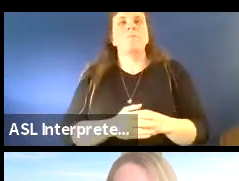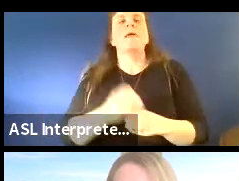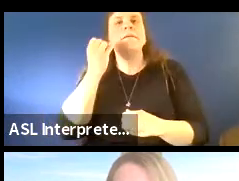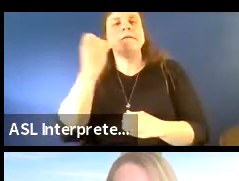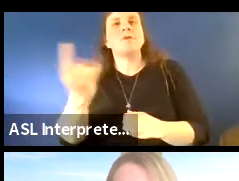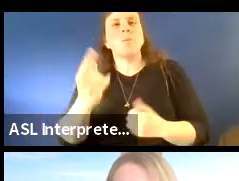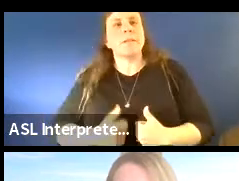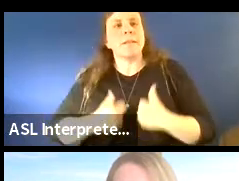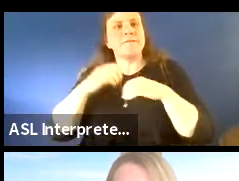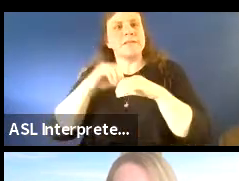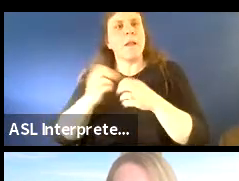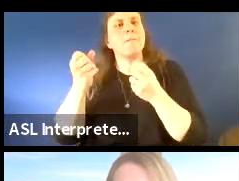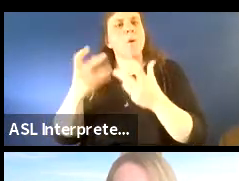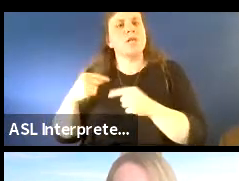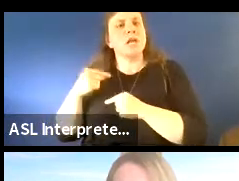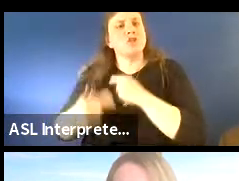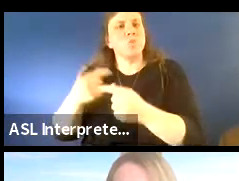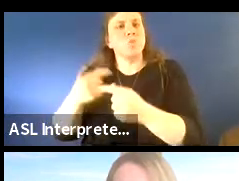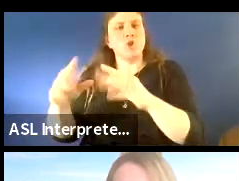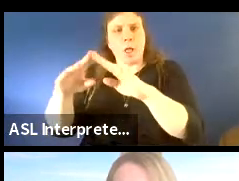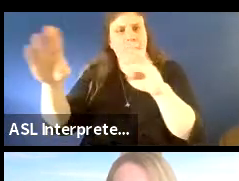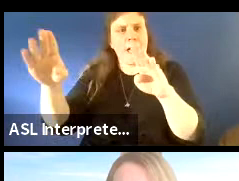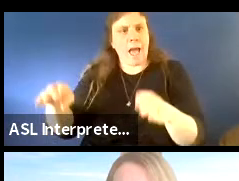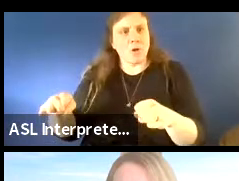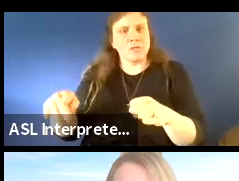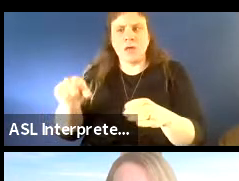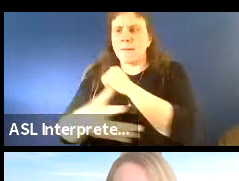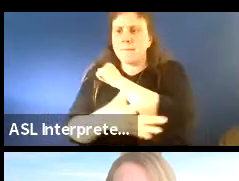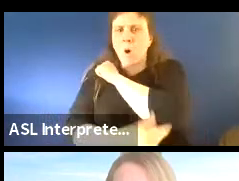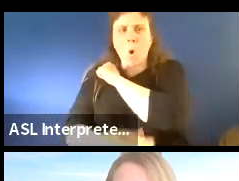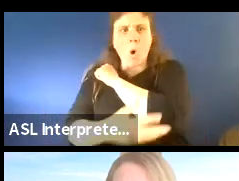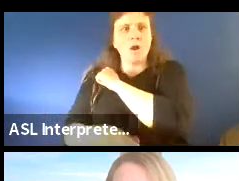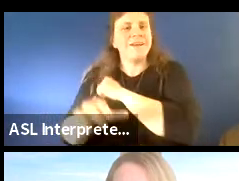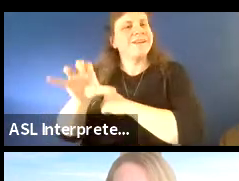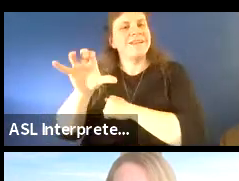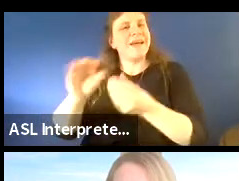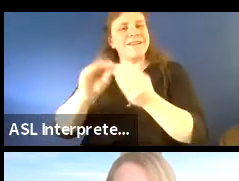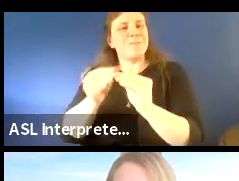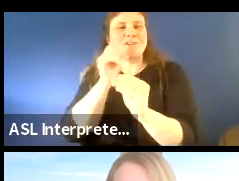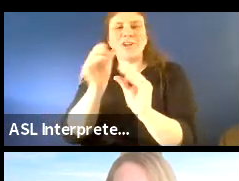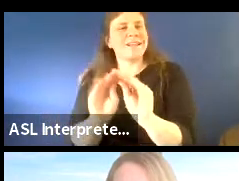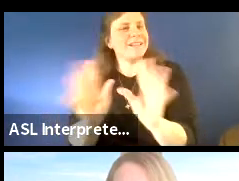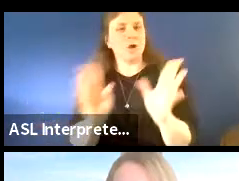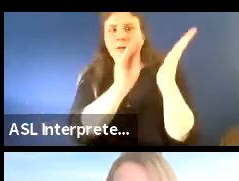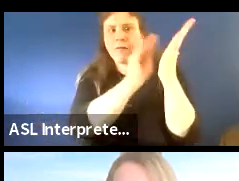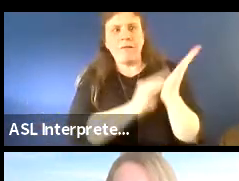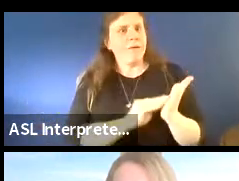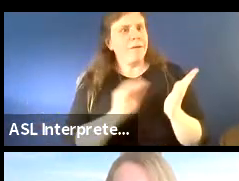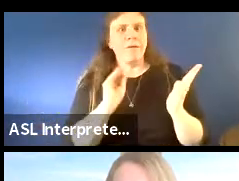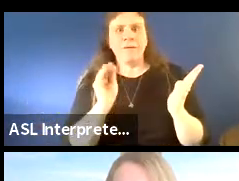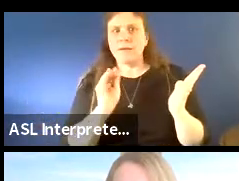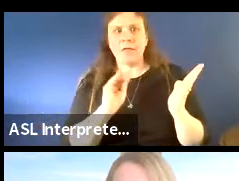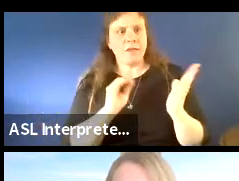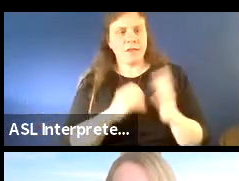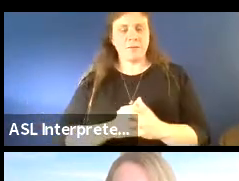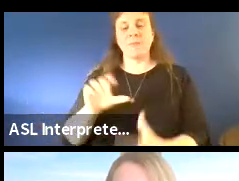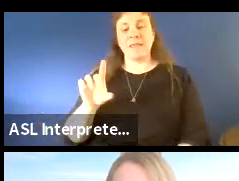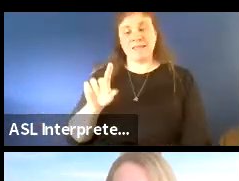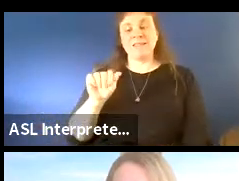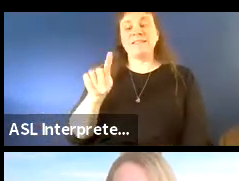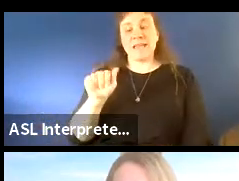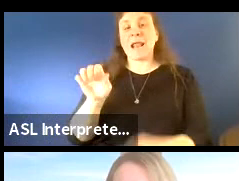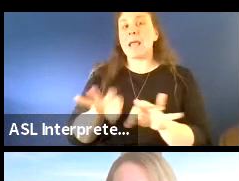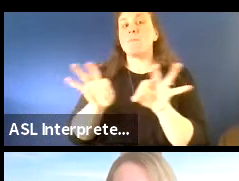poor, it's not clear. And I think data matters with 60,000